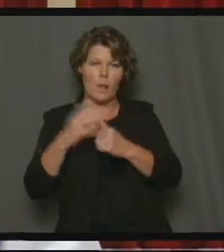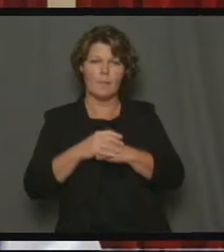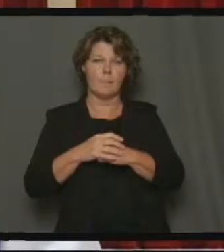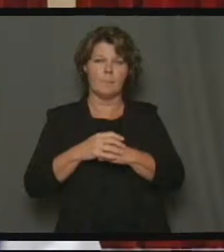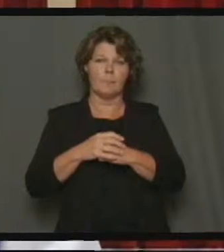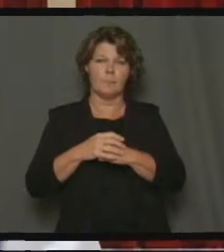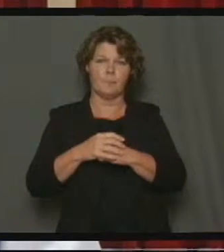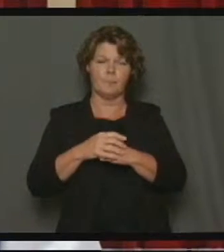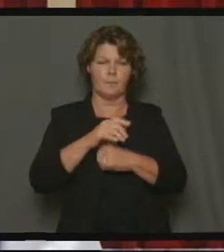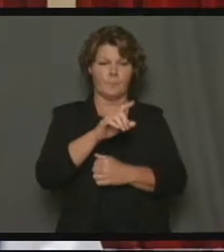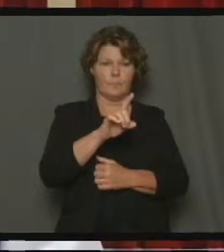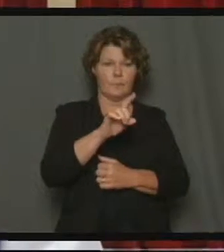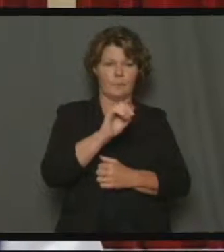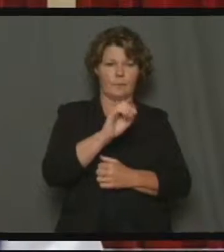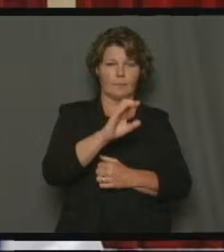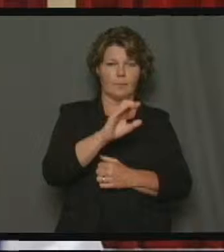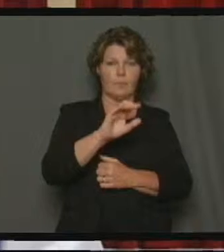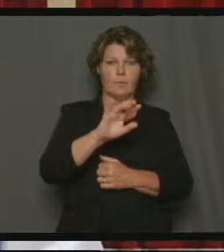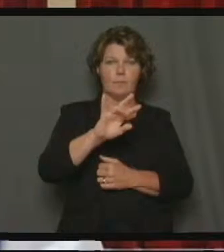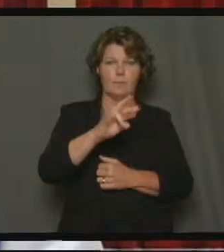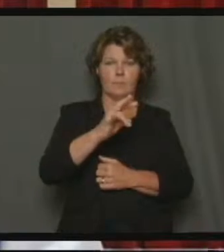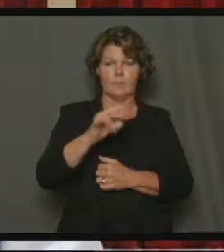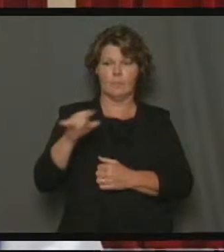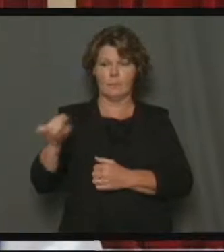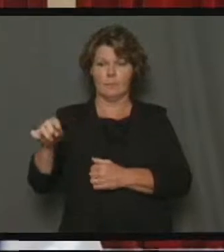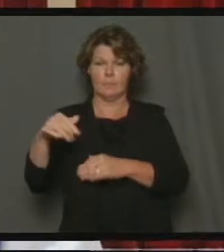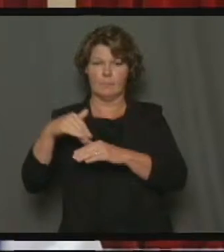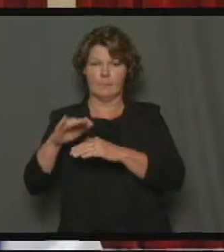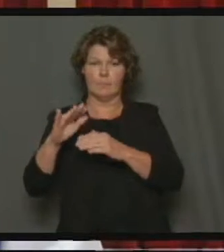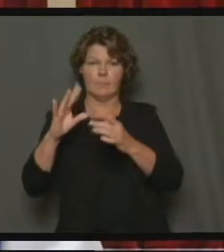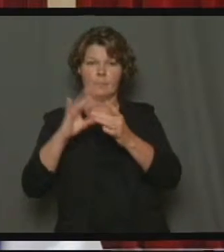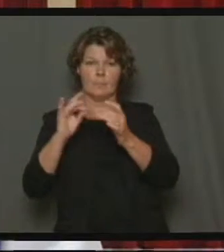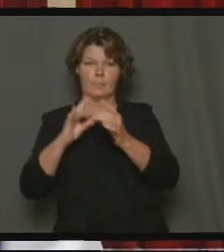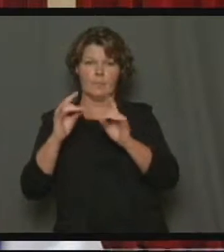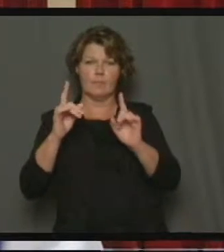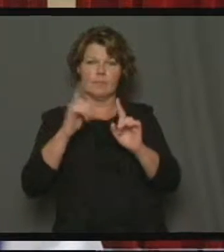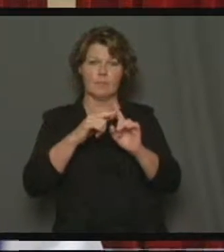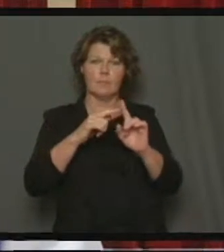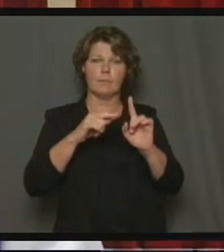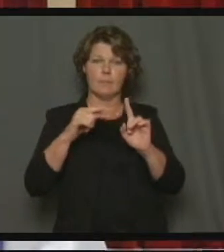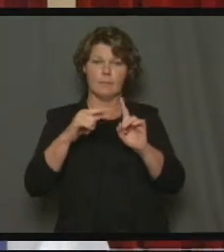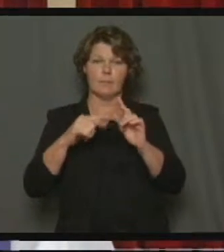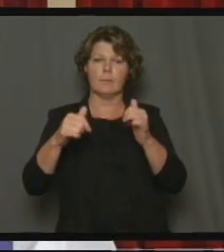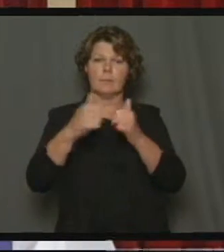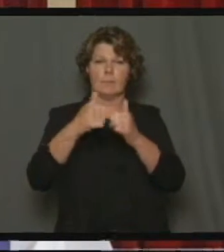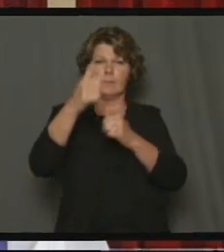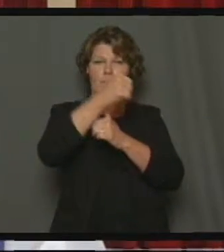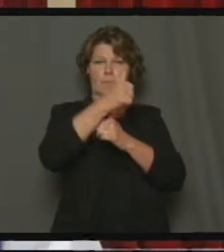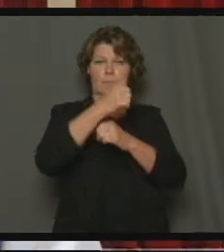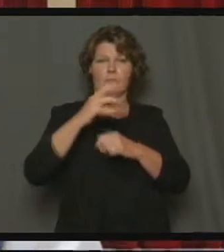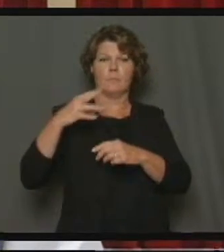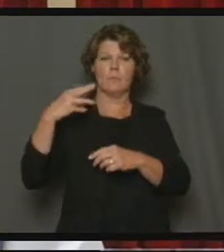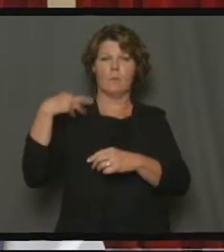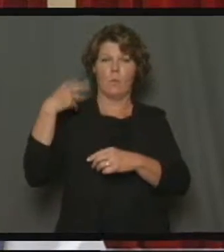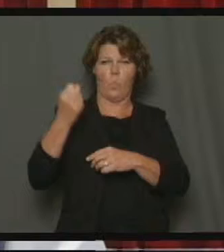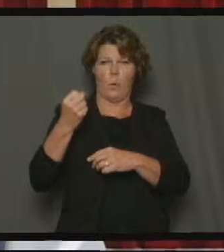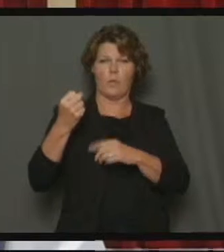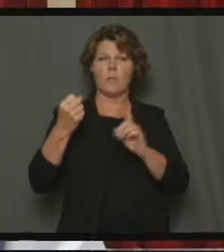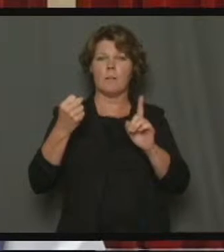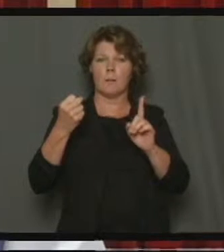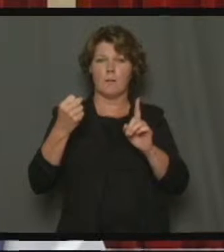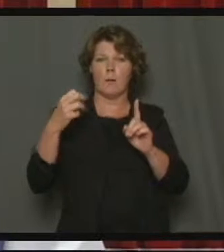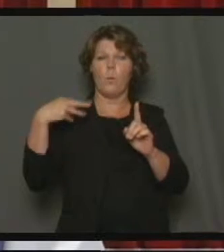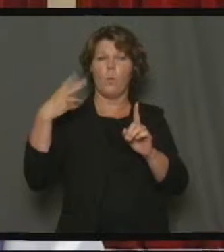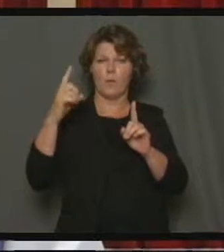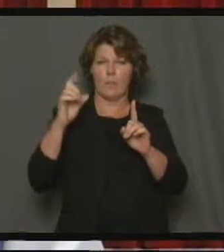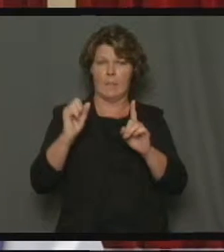leading up to December 7th, Tokyo sent a series of encrypted messages to its embassy staff in Washington. The messages